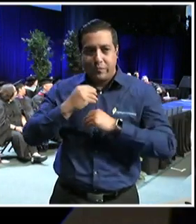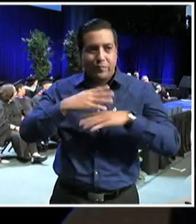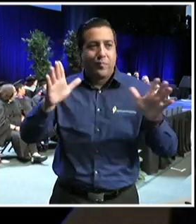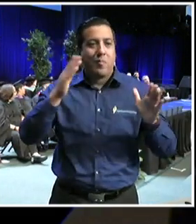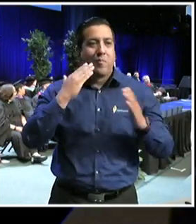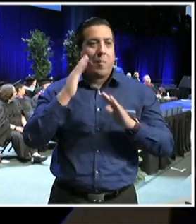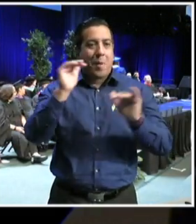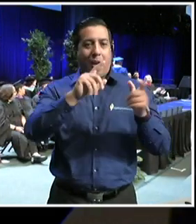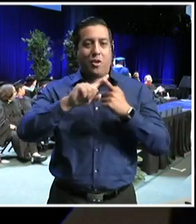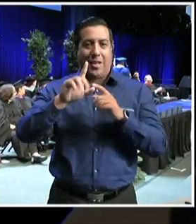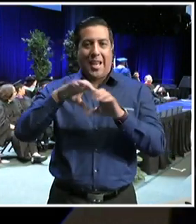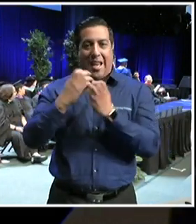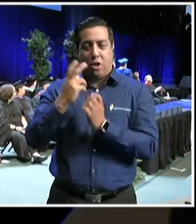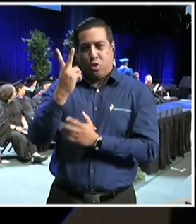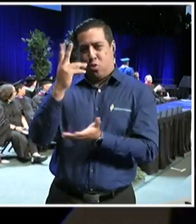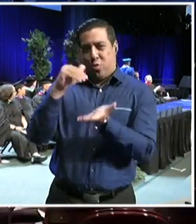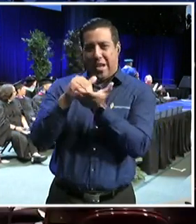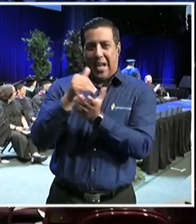of